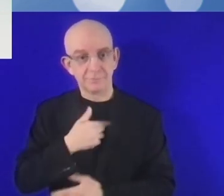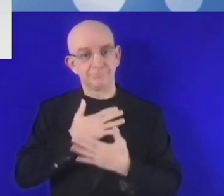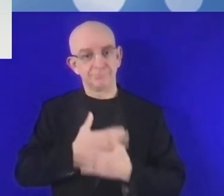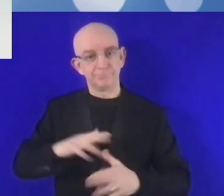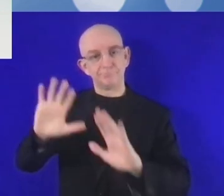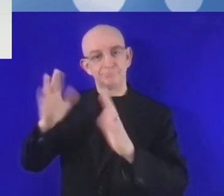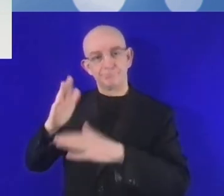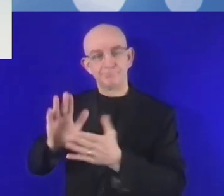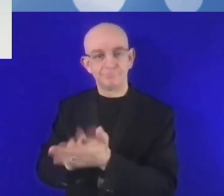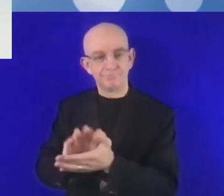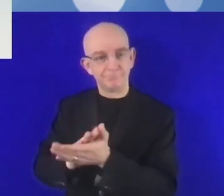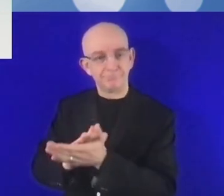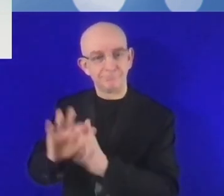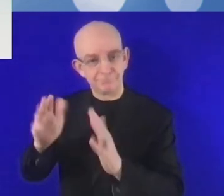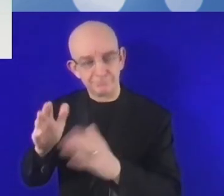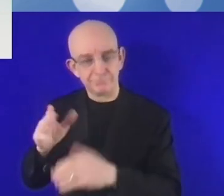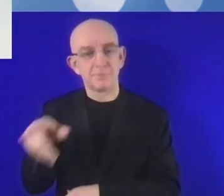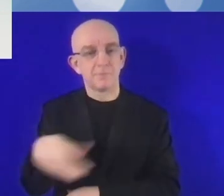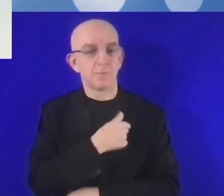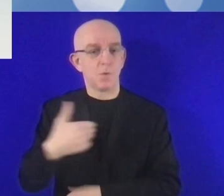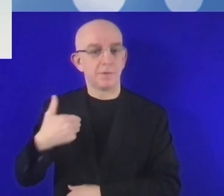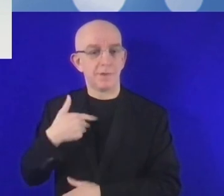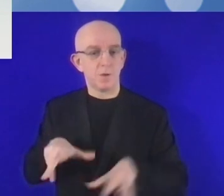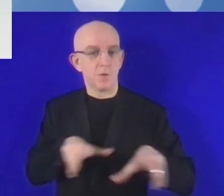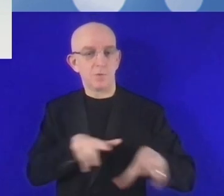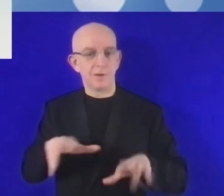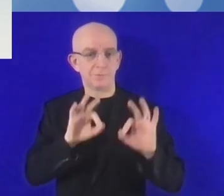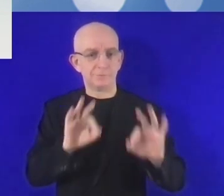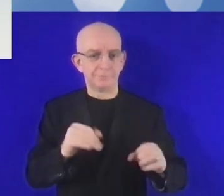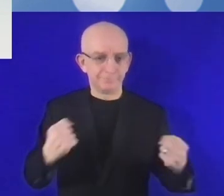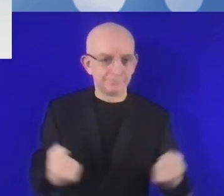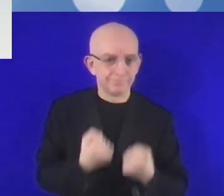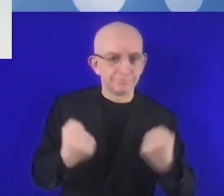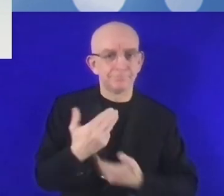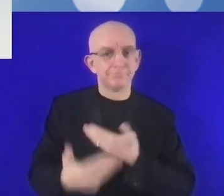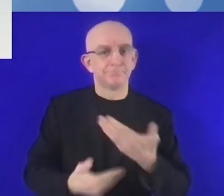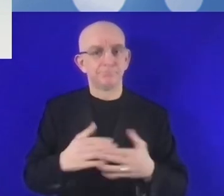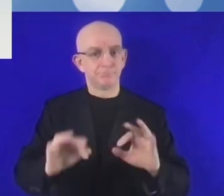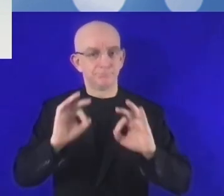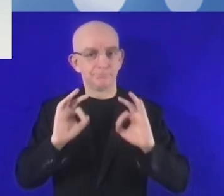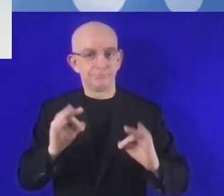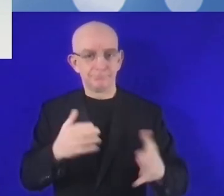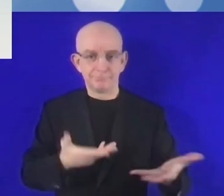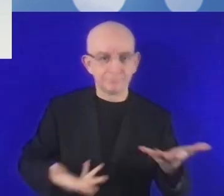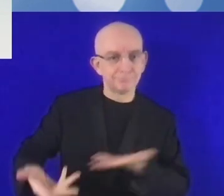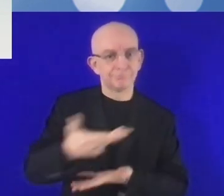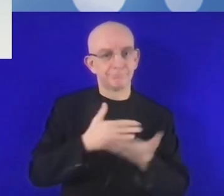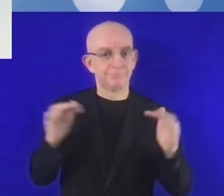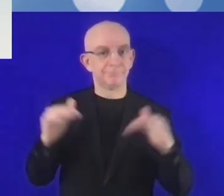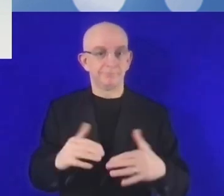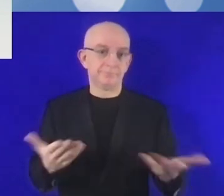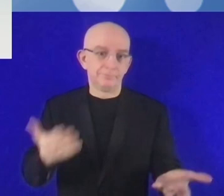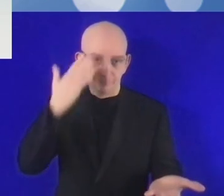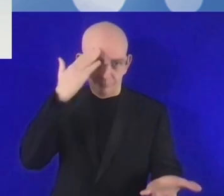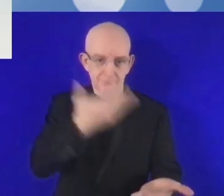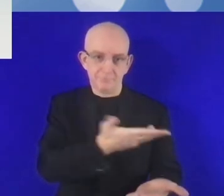unpredictable circumstances leading up to the event. And I also want to recognize the importance of our collective efforts to